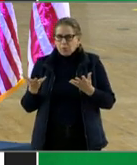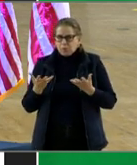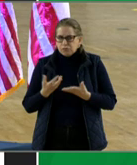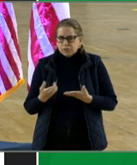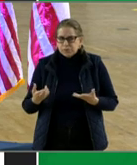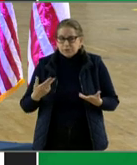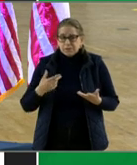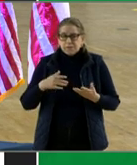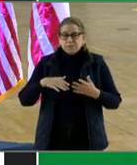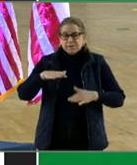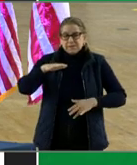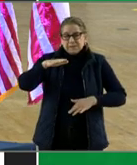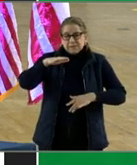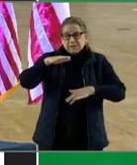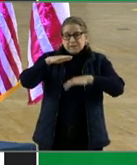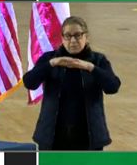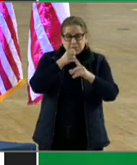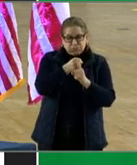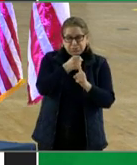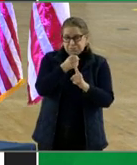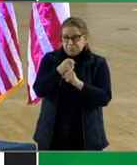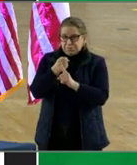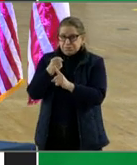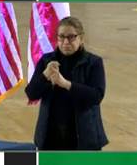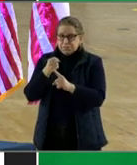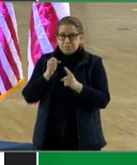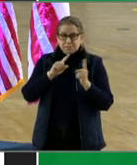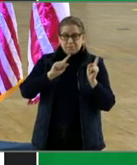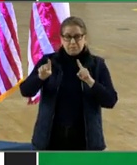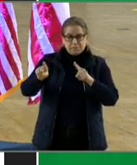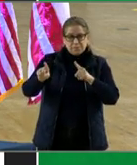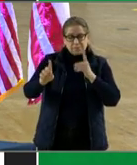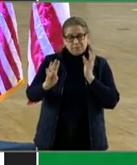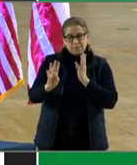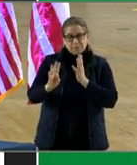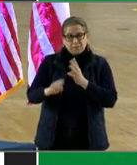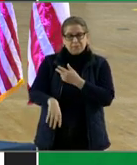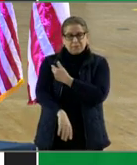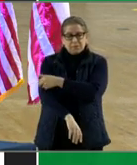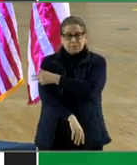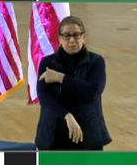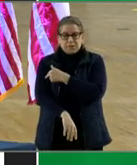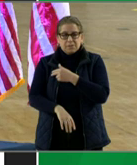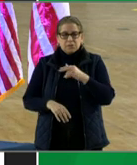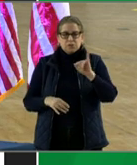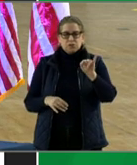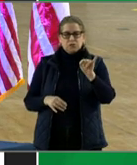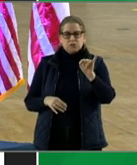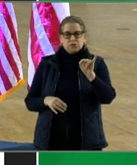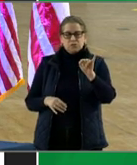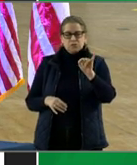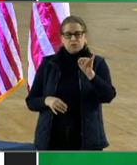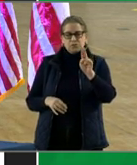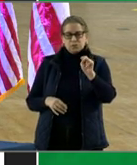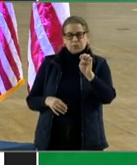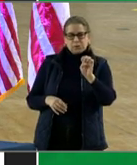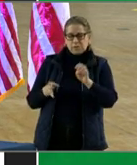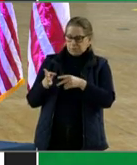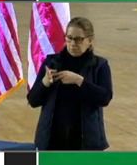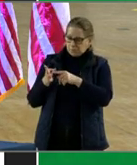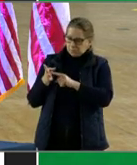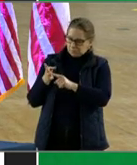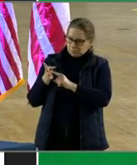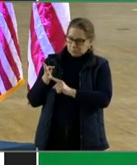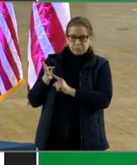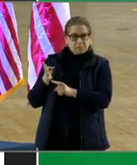hospitalizations somewhere around the end of June and the beginning of July. So we have talked a lot over the